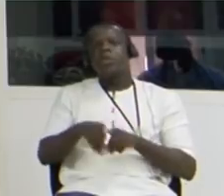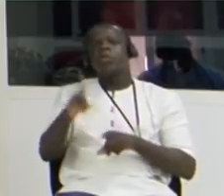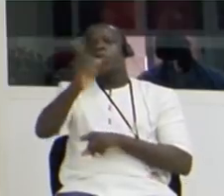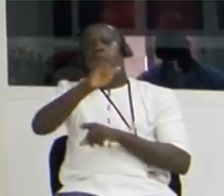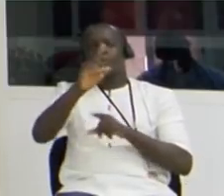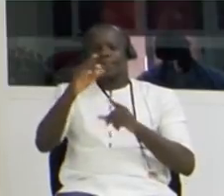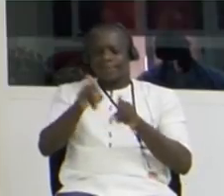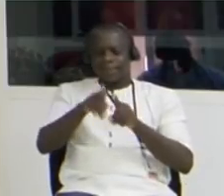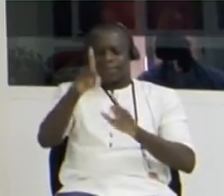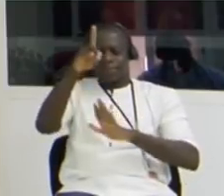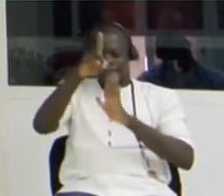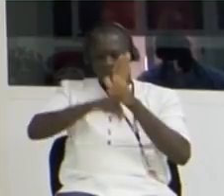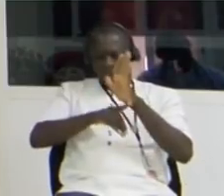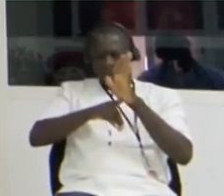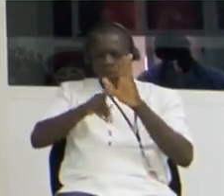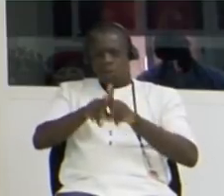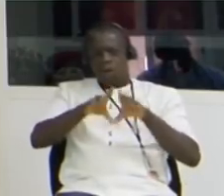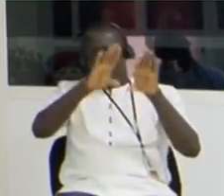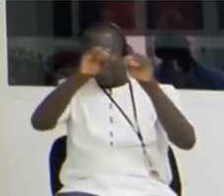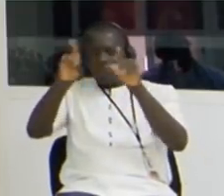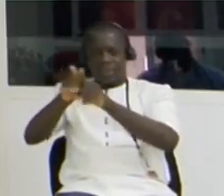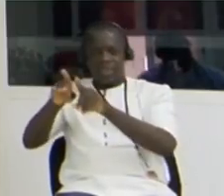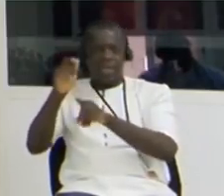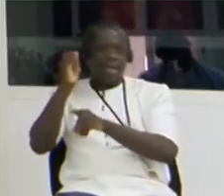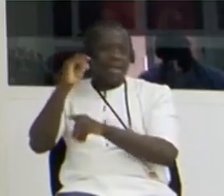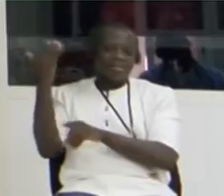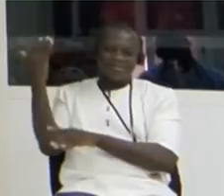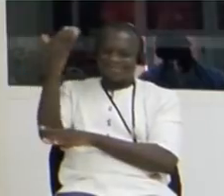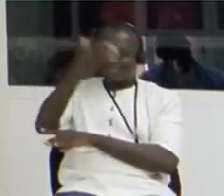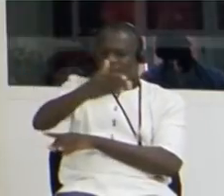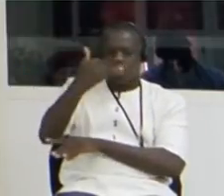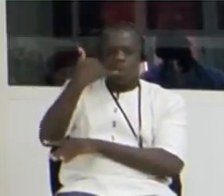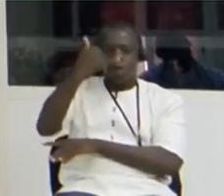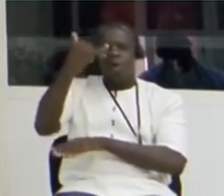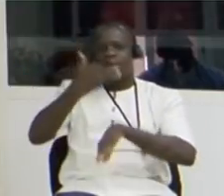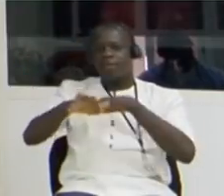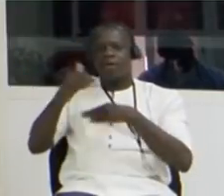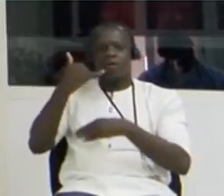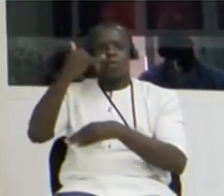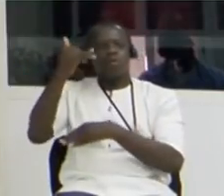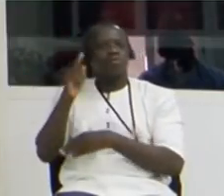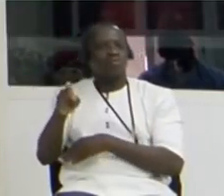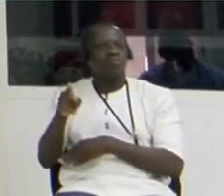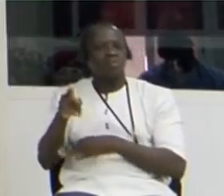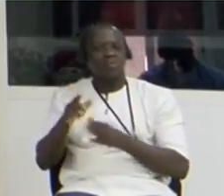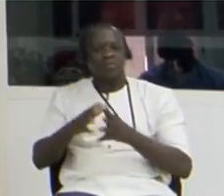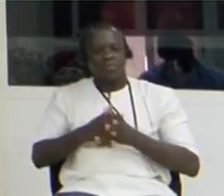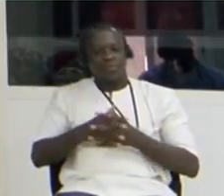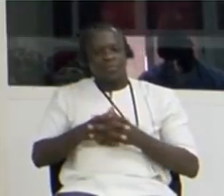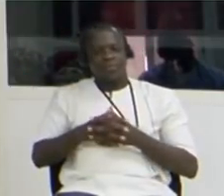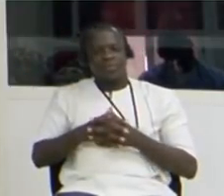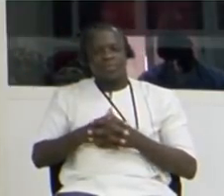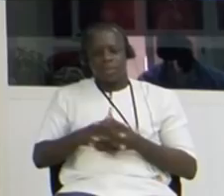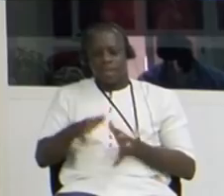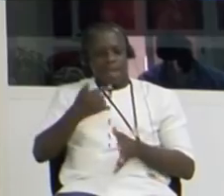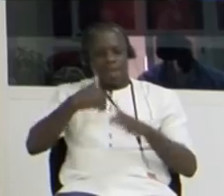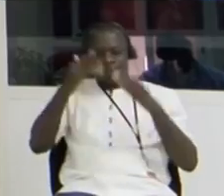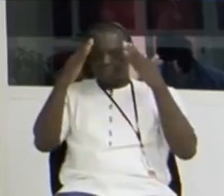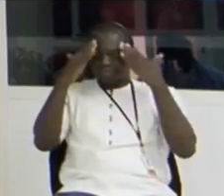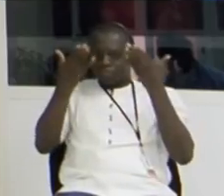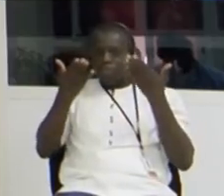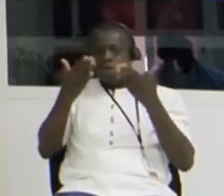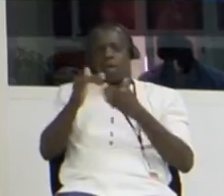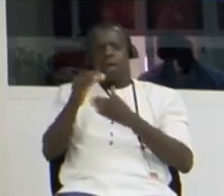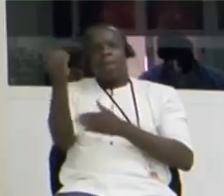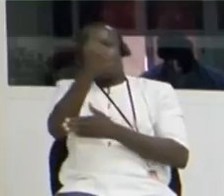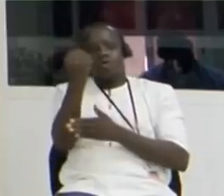where the girls were contacted directly, do you know whether this protocol was actually followed? I don't know, because